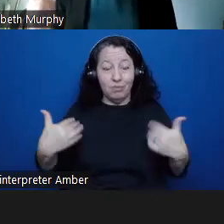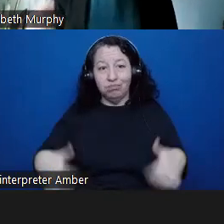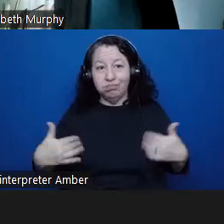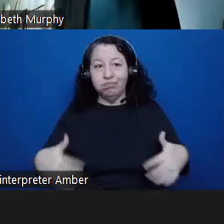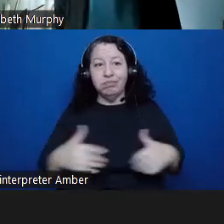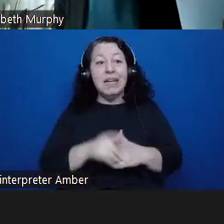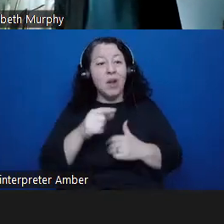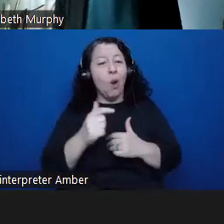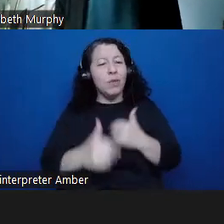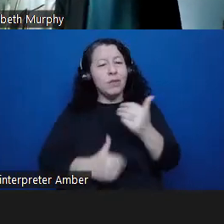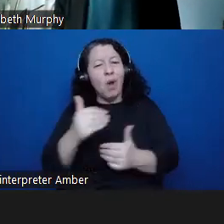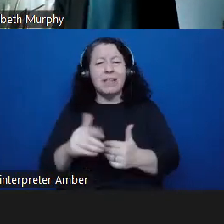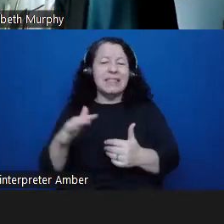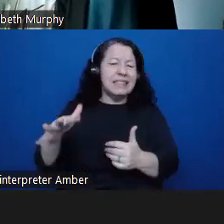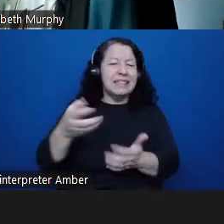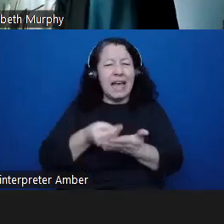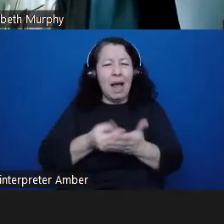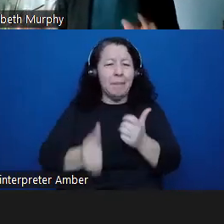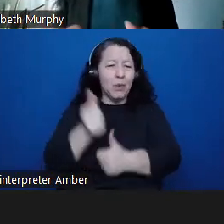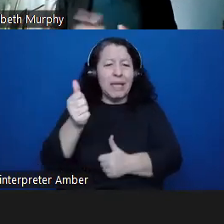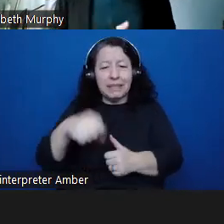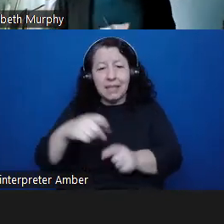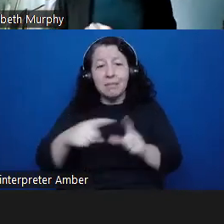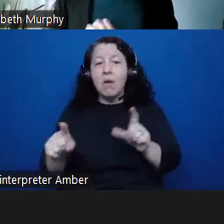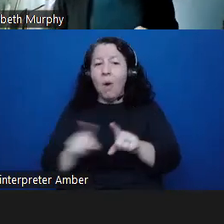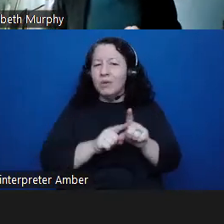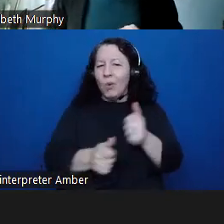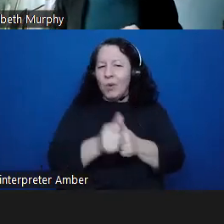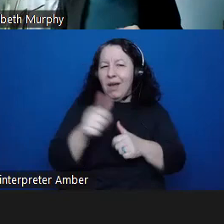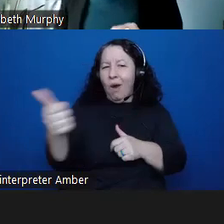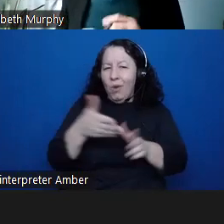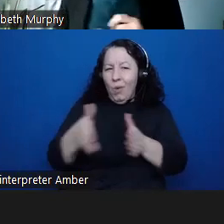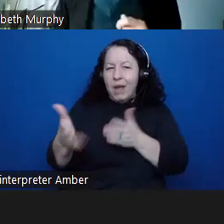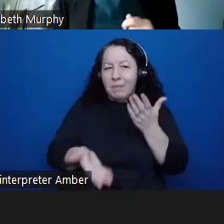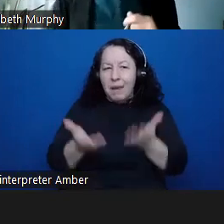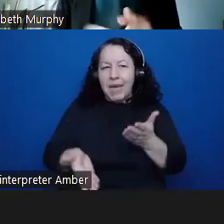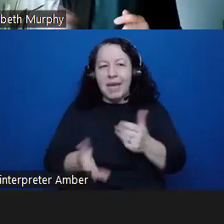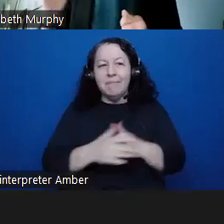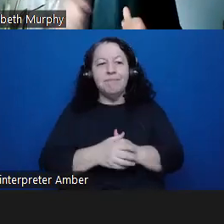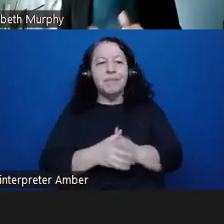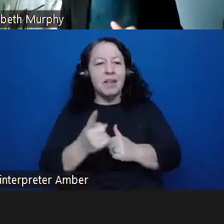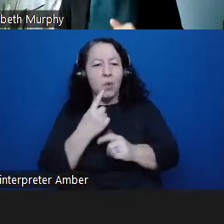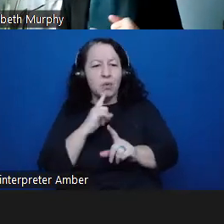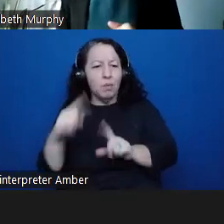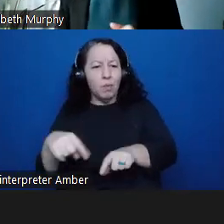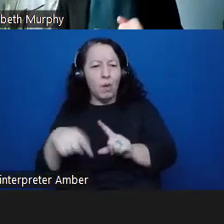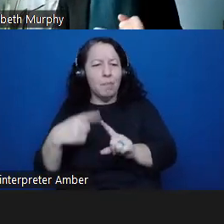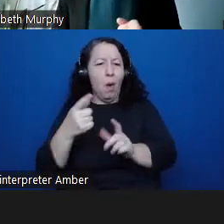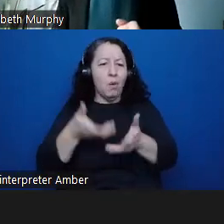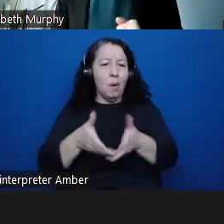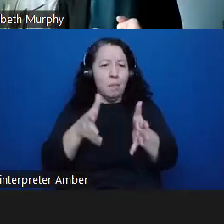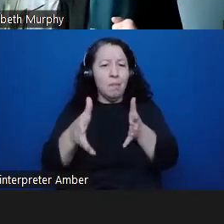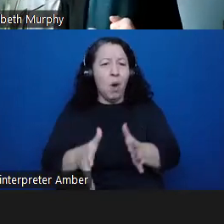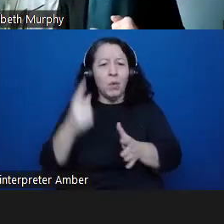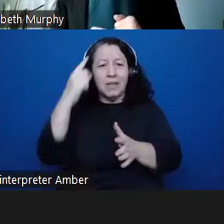but perhaps it was also risky in other ways. The ancient writer Pliny reports that pottery was thought to be especially susceptible to the